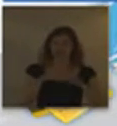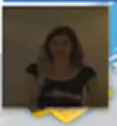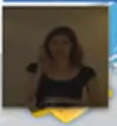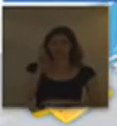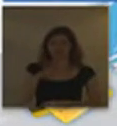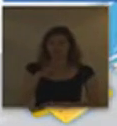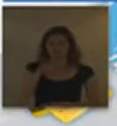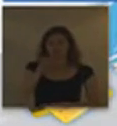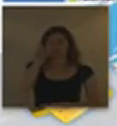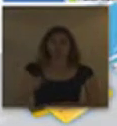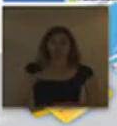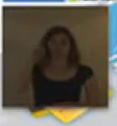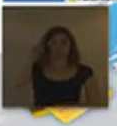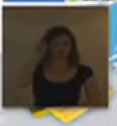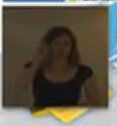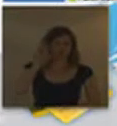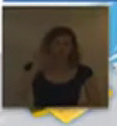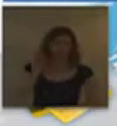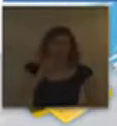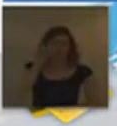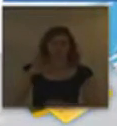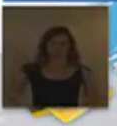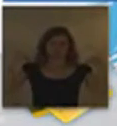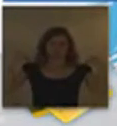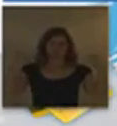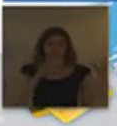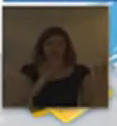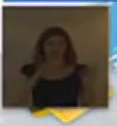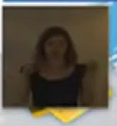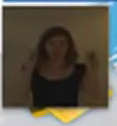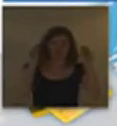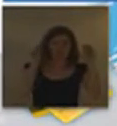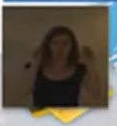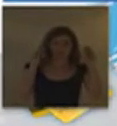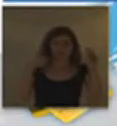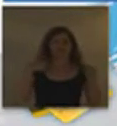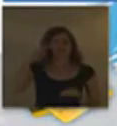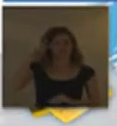experience of the teachers, instructors, or people that are preparing them for these,